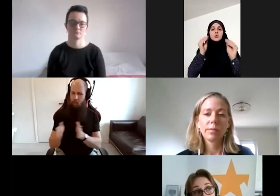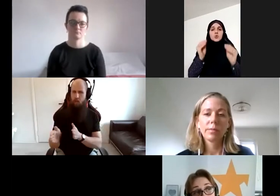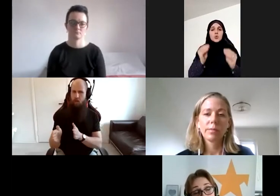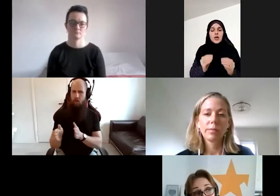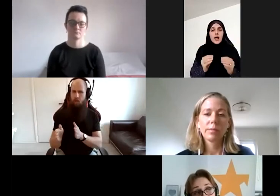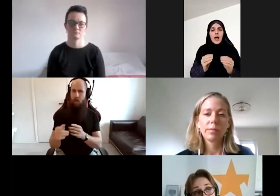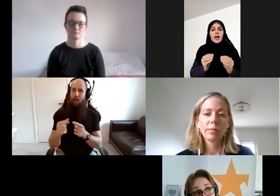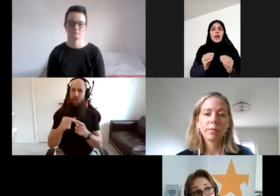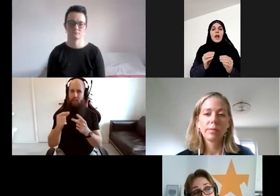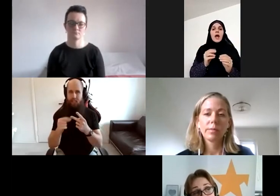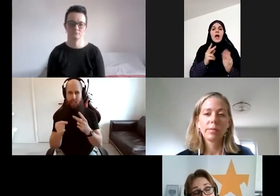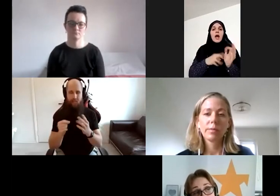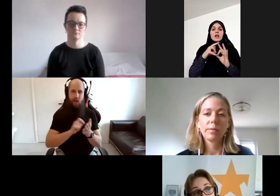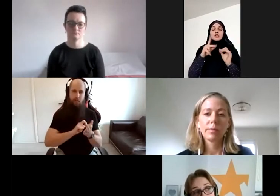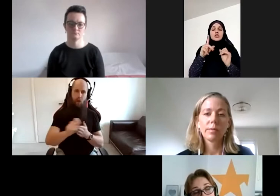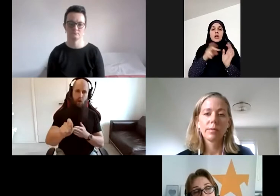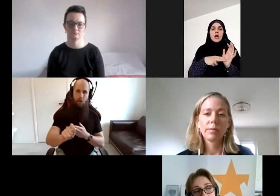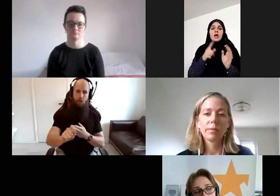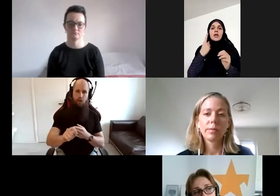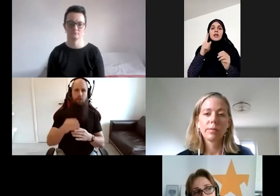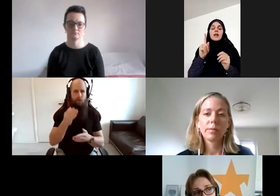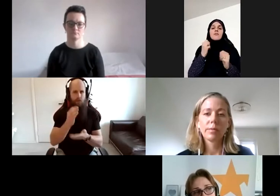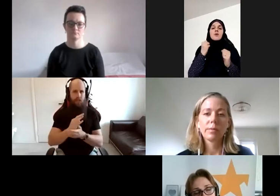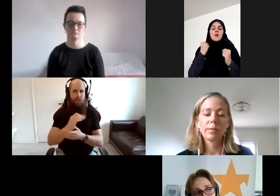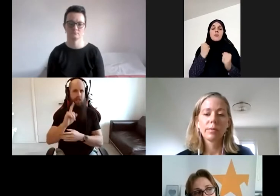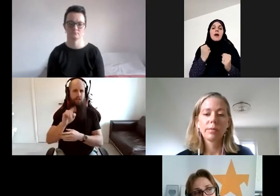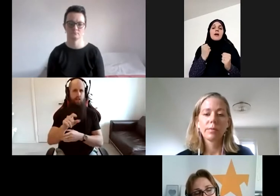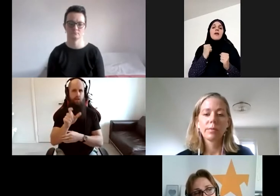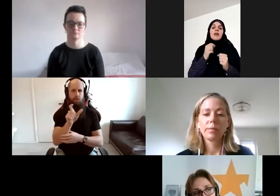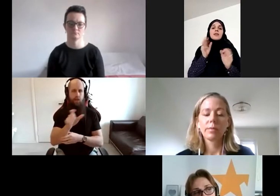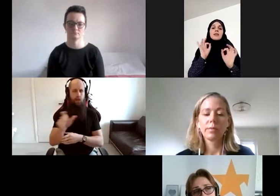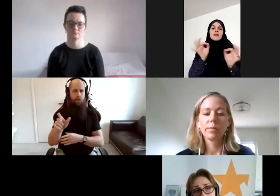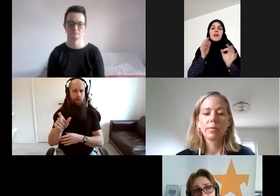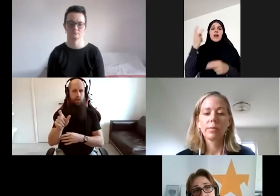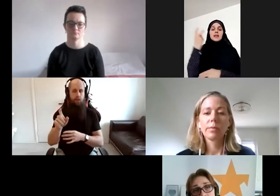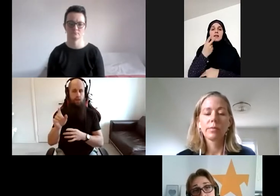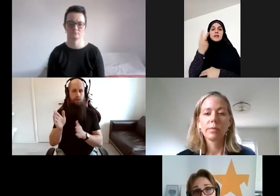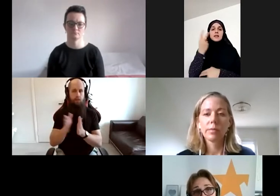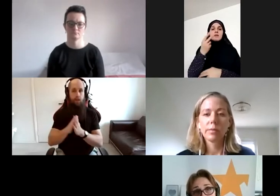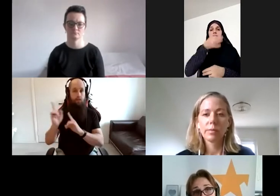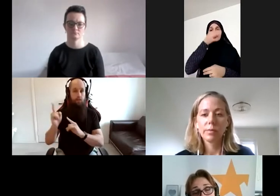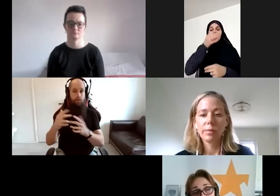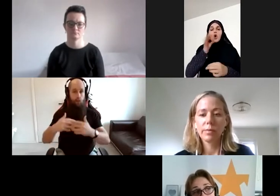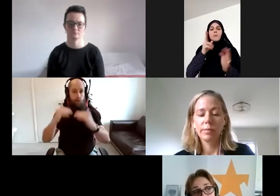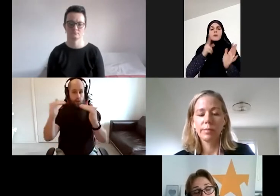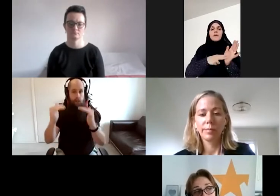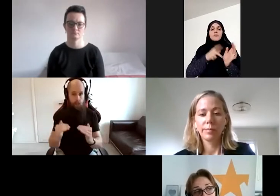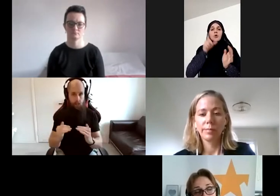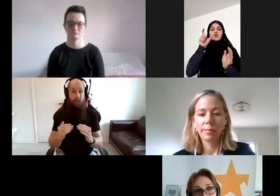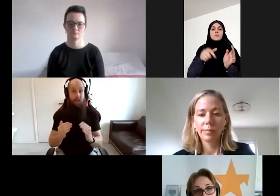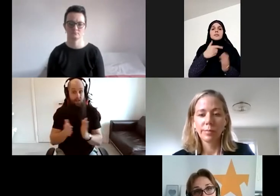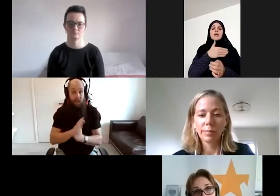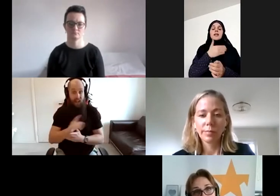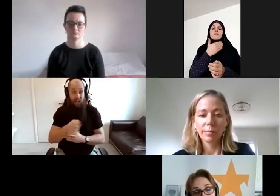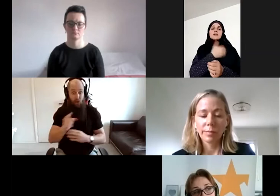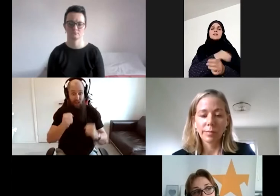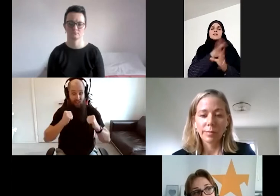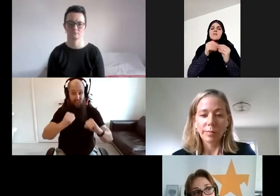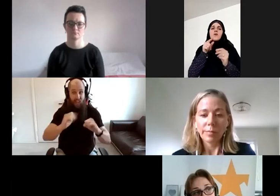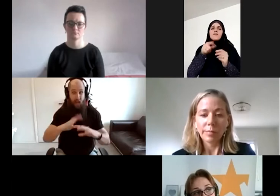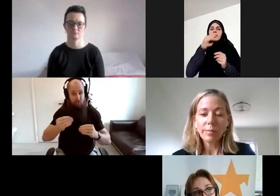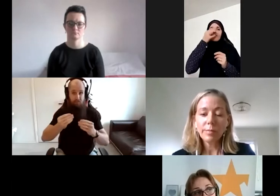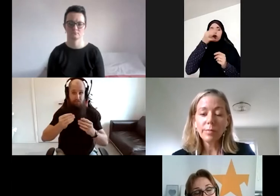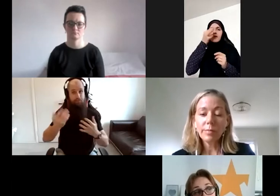alternative report on rights of persons with disabilities. So all these findings, all these activities we've been implementing in Bosnia